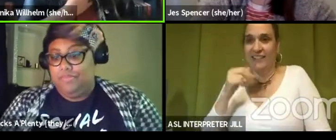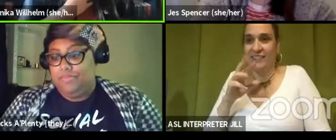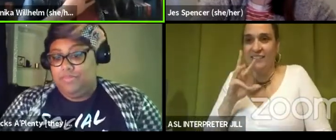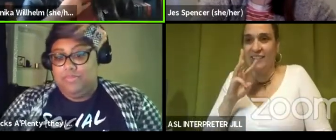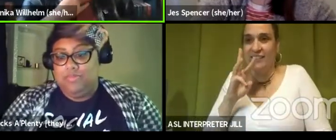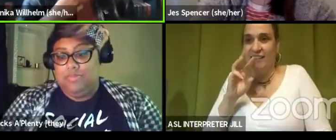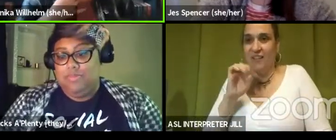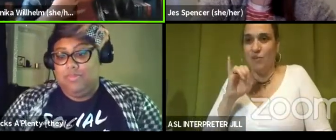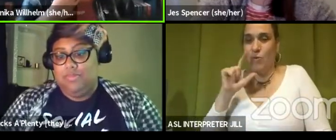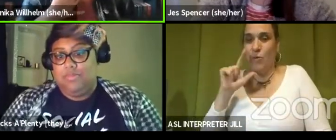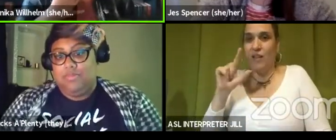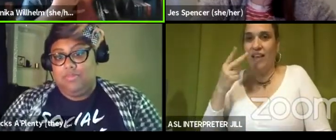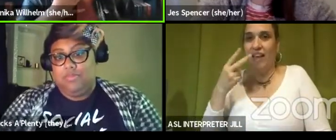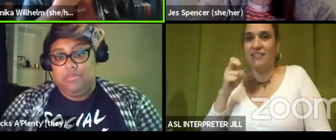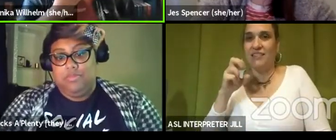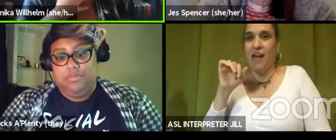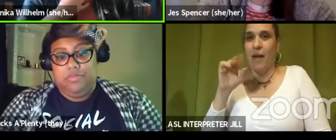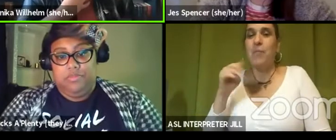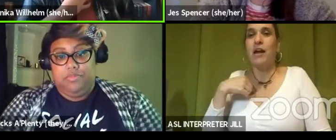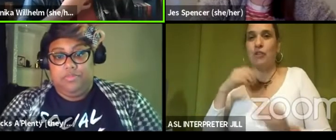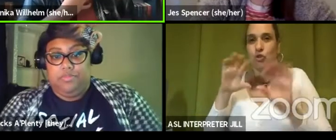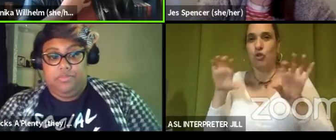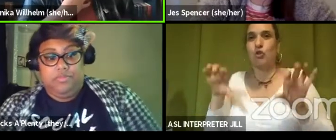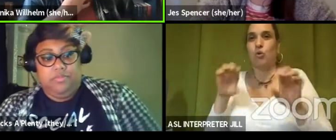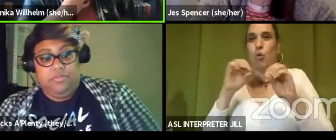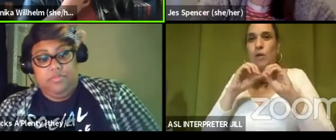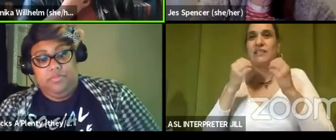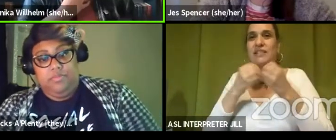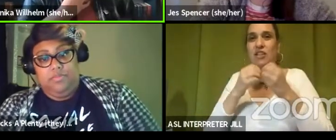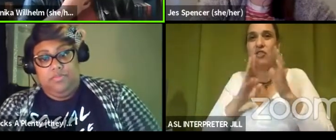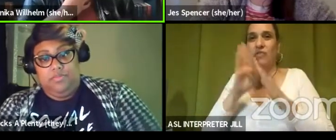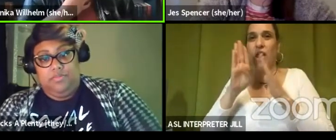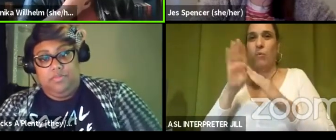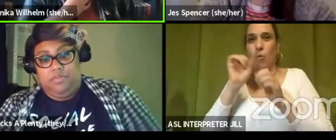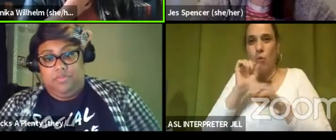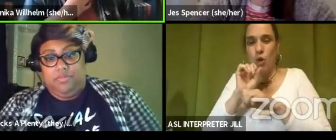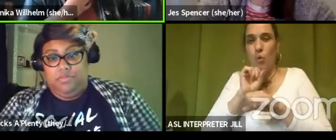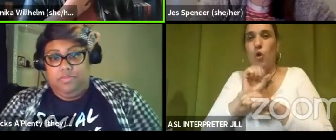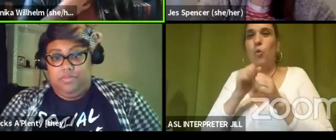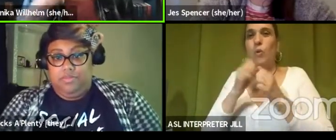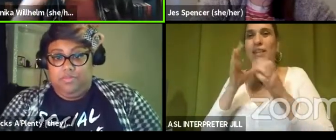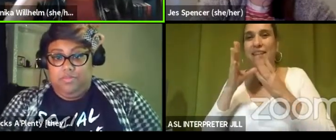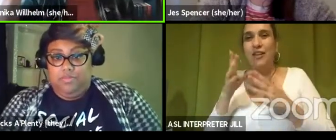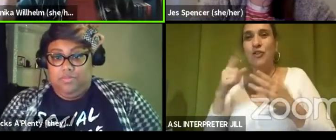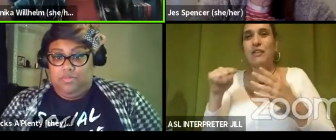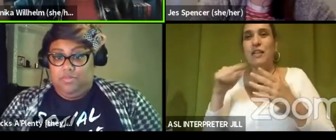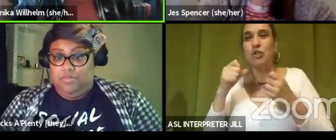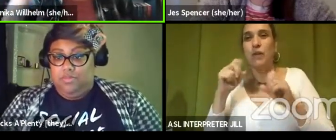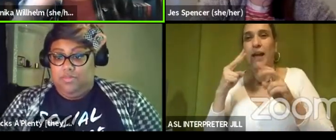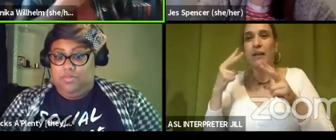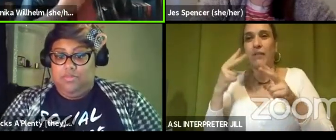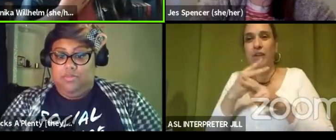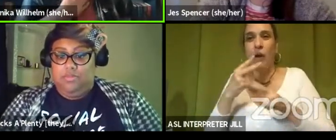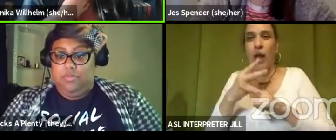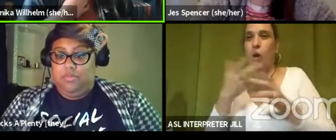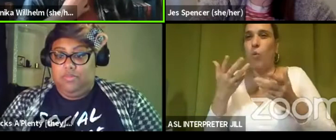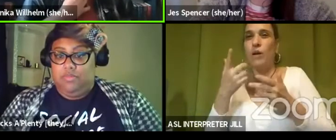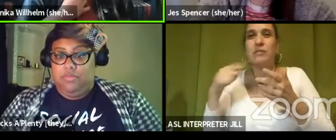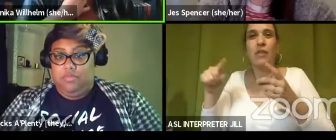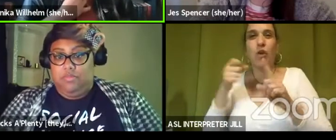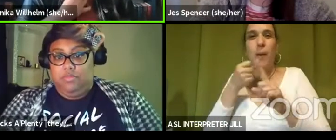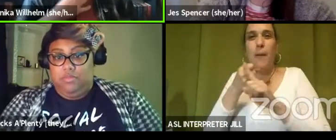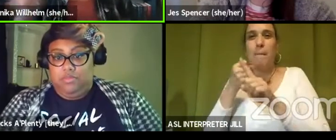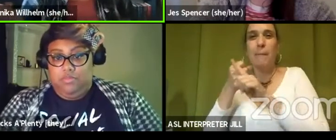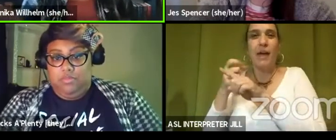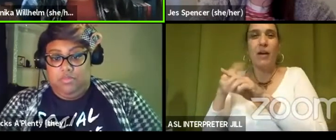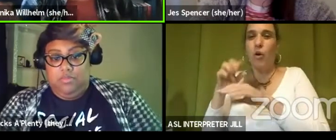And I do mostly organizational development work. I do a lot of work with leaders who are trying to figure out like what their impact should be on the